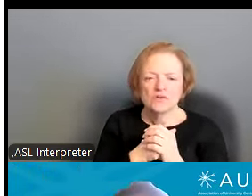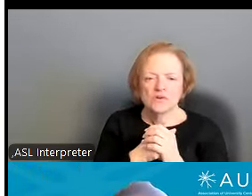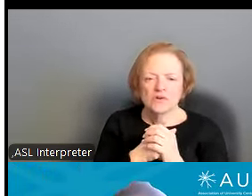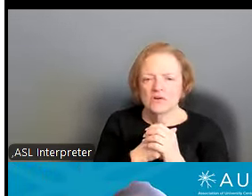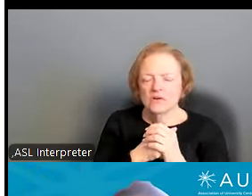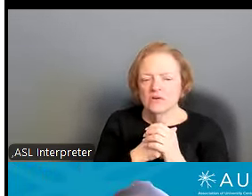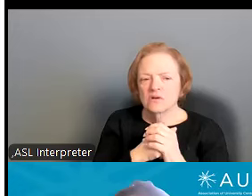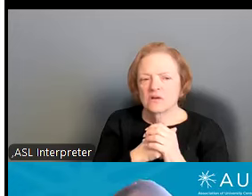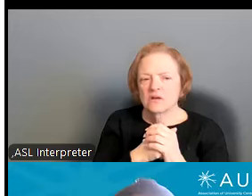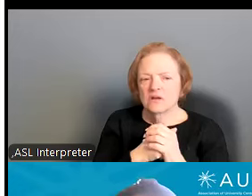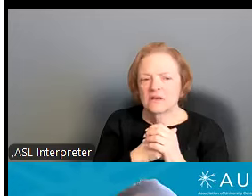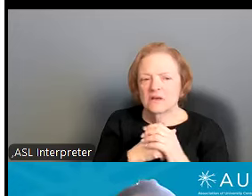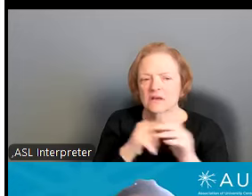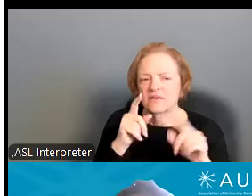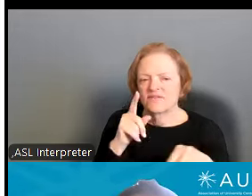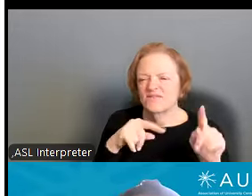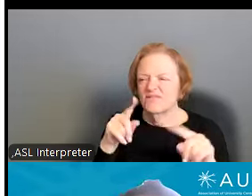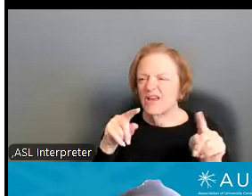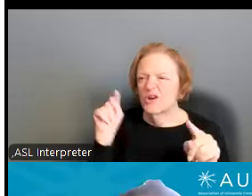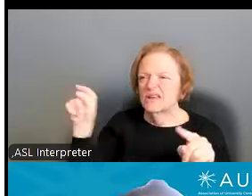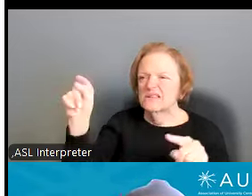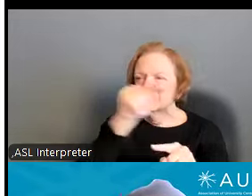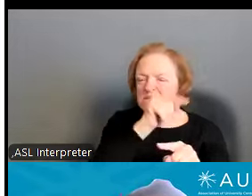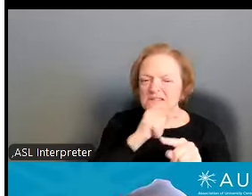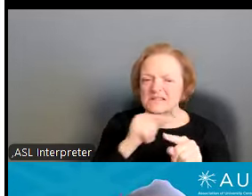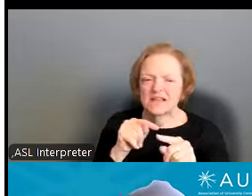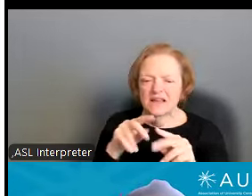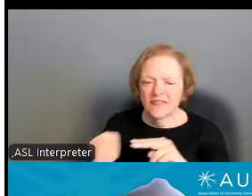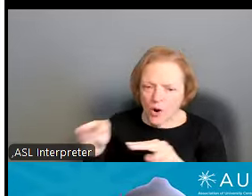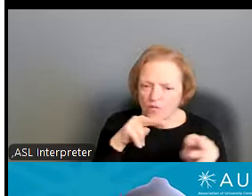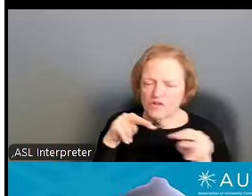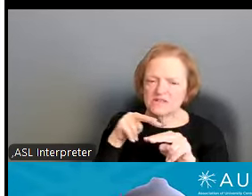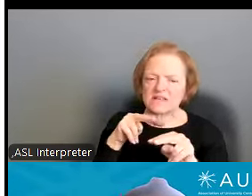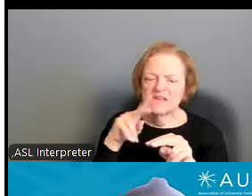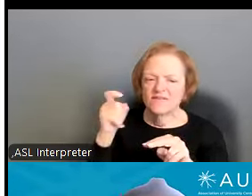various entities that oversee federally subsidized housing.